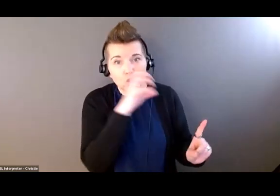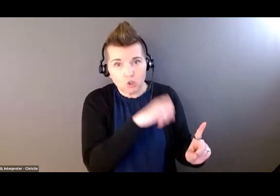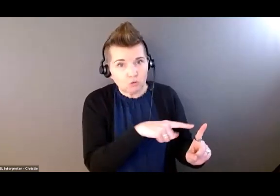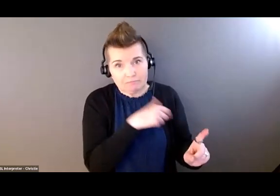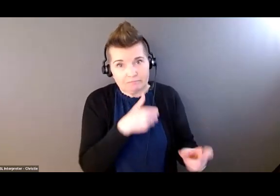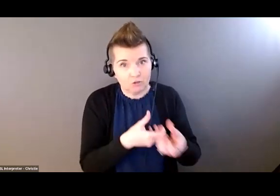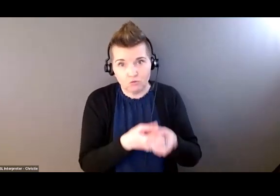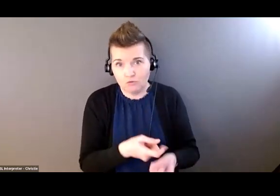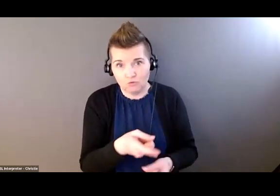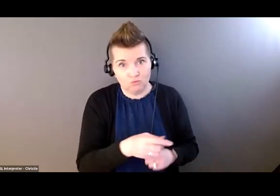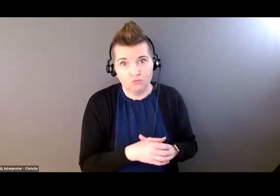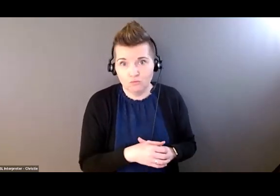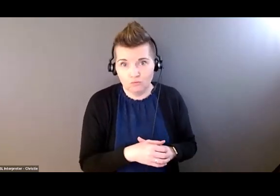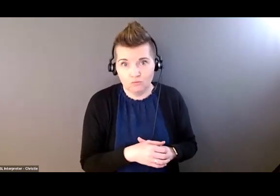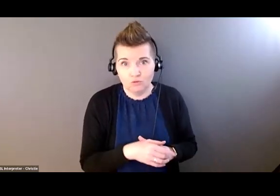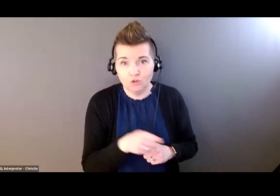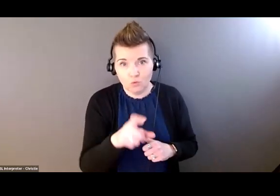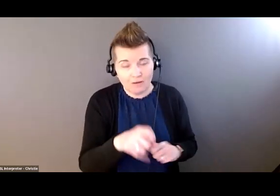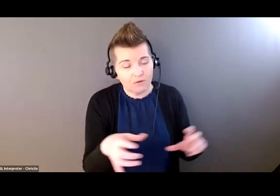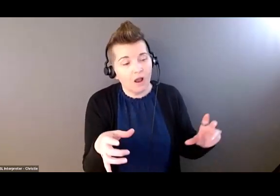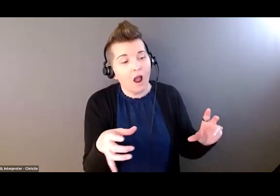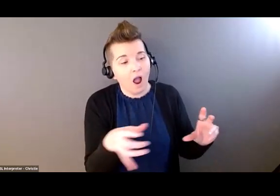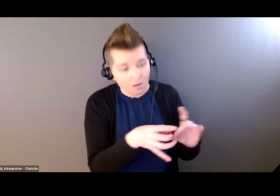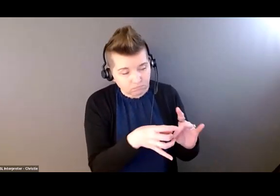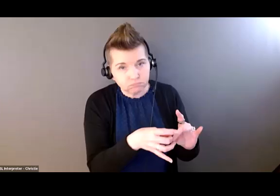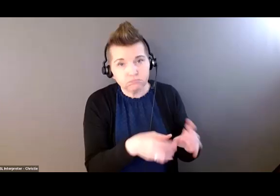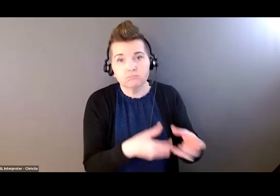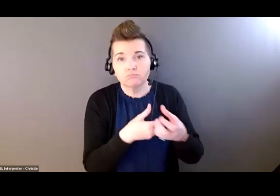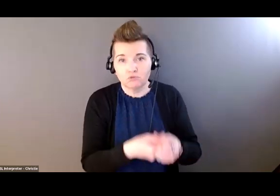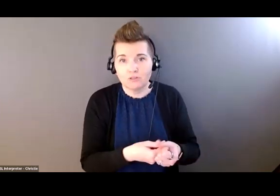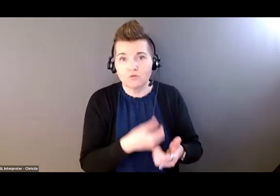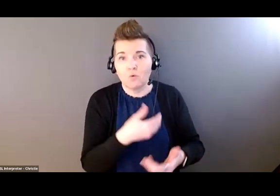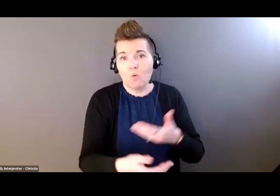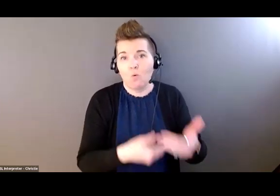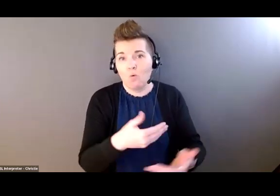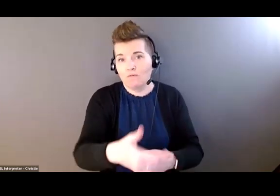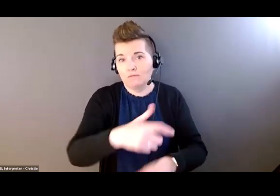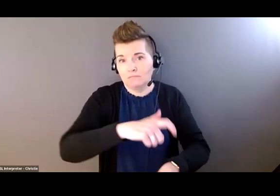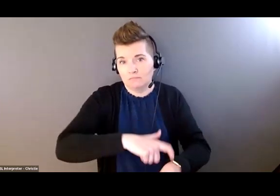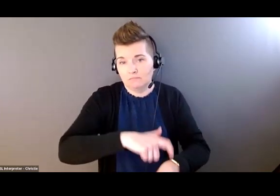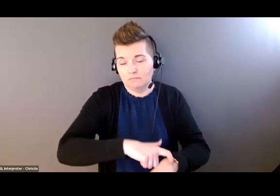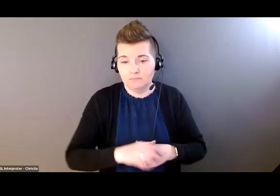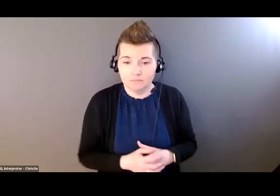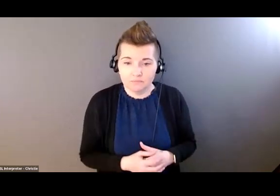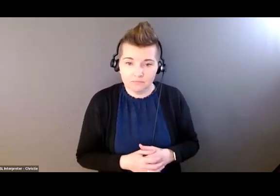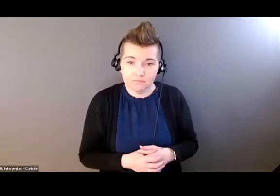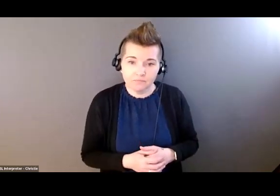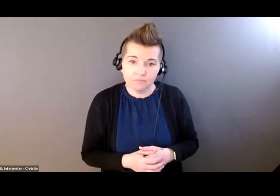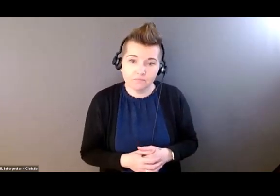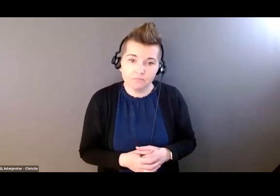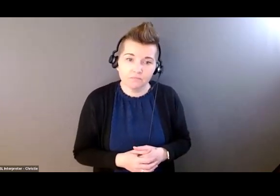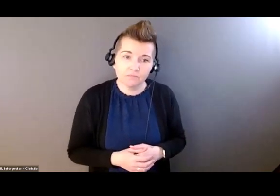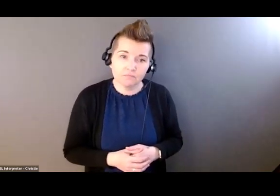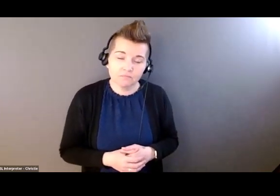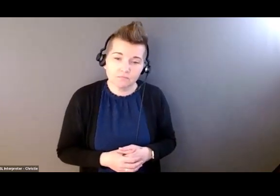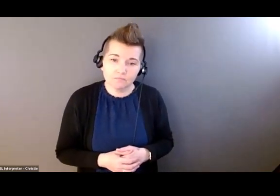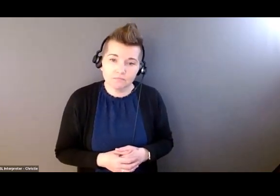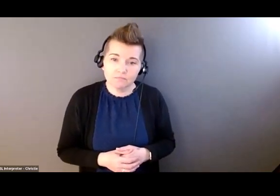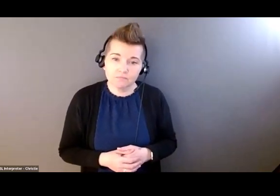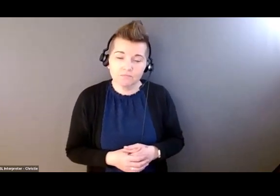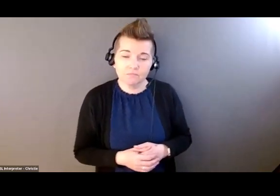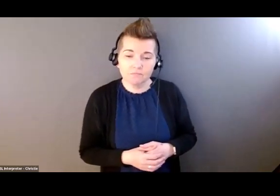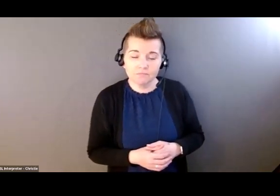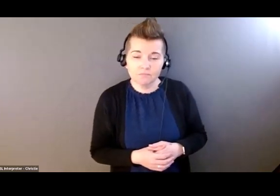clarifying, exploring with curiosity, openly. You never know what's going to come your way. People will surprise you.